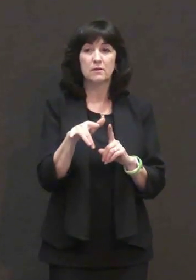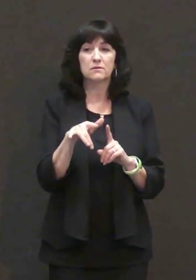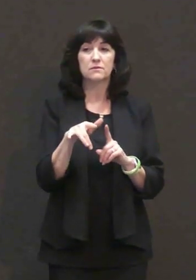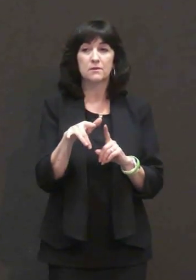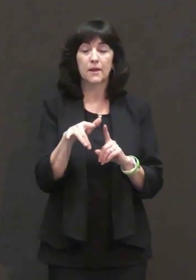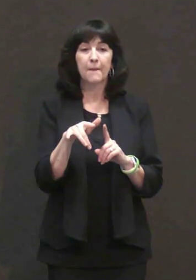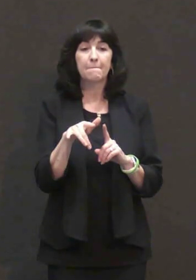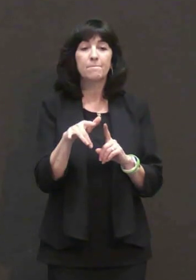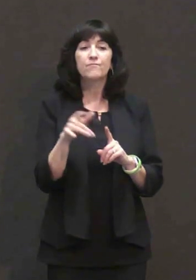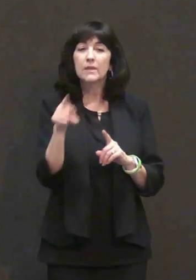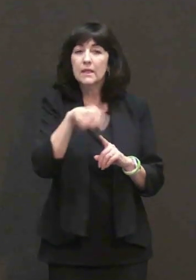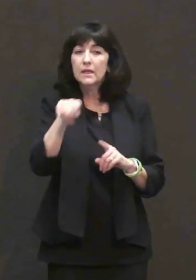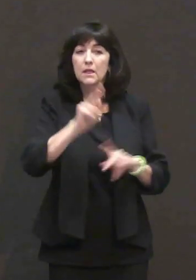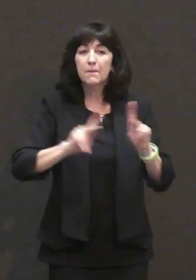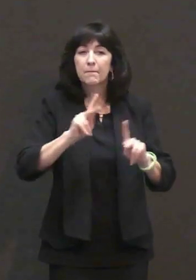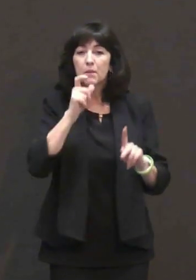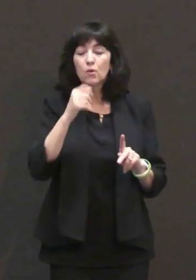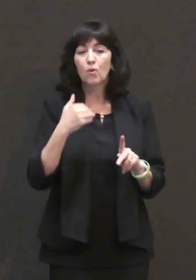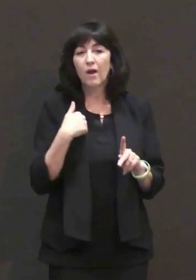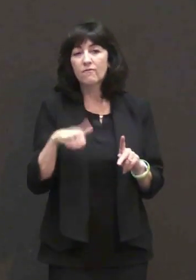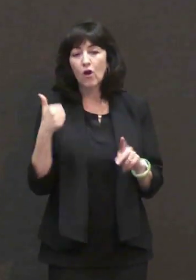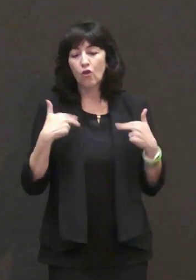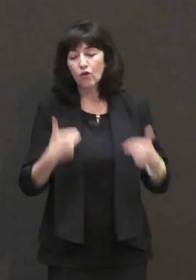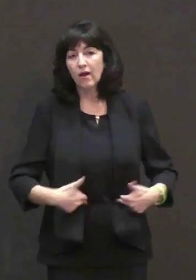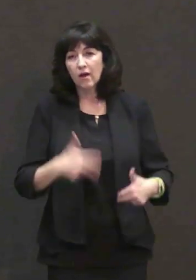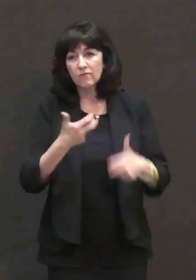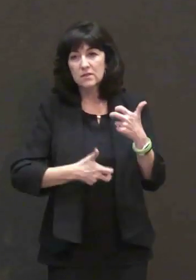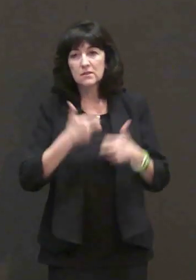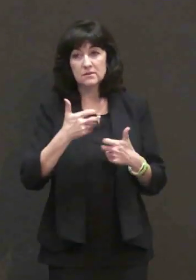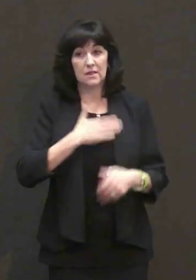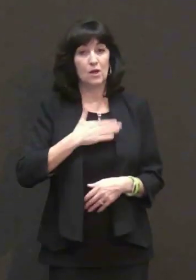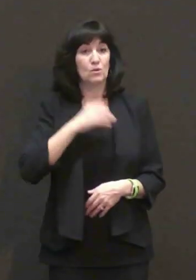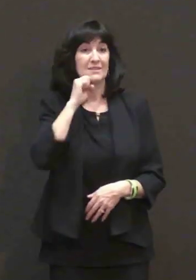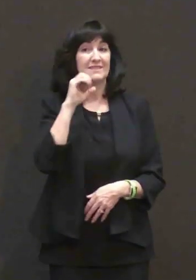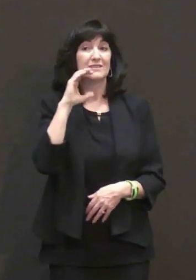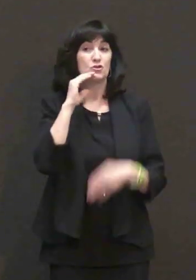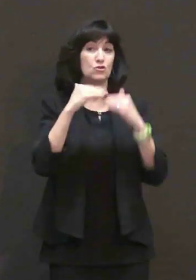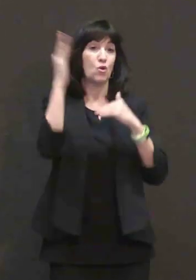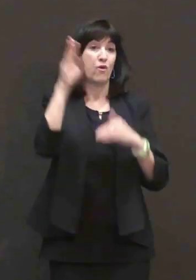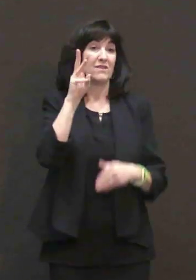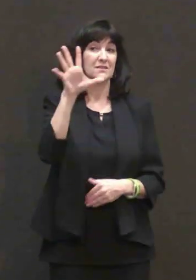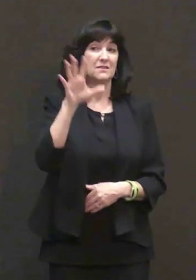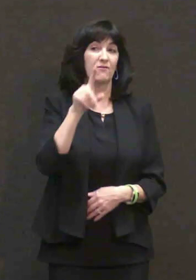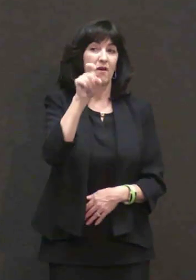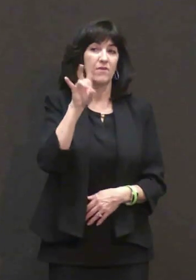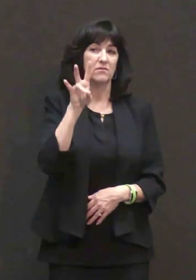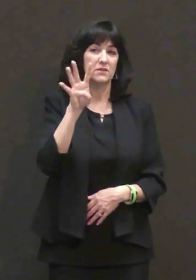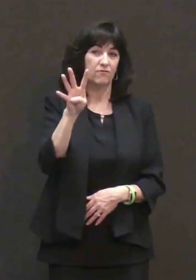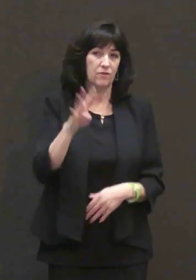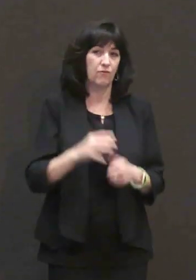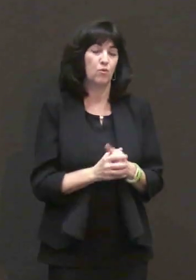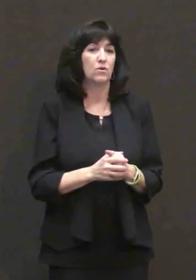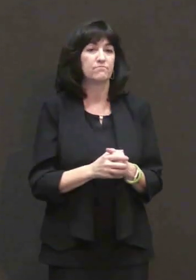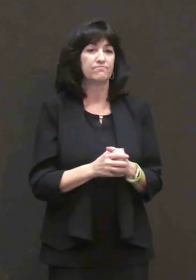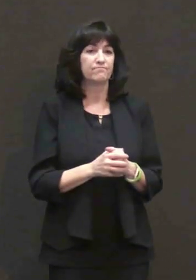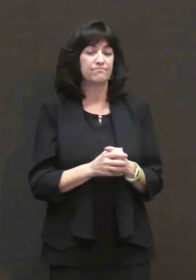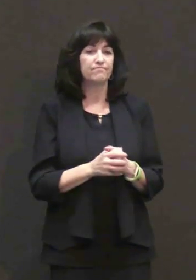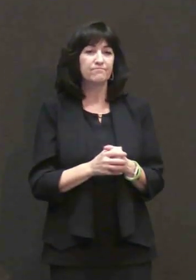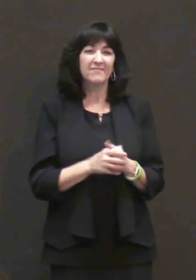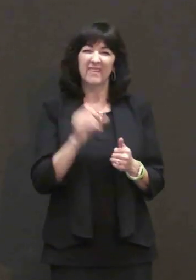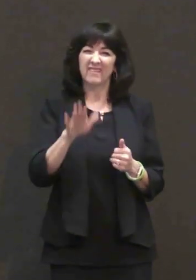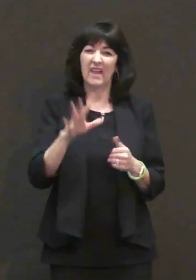with pre-existing health conditions, are our senior citizens over 65, our moms and dads, grandmoms and